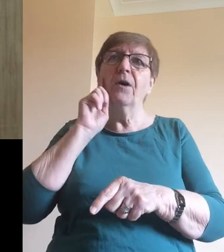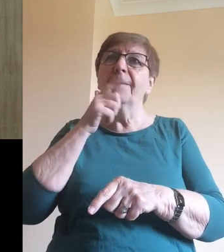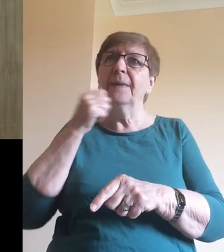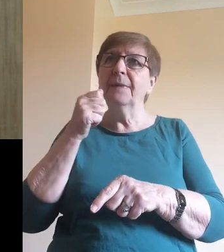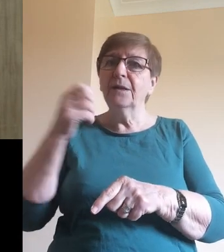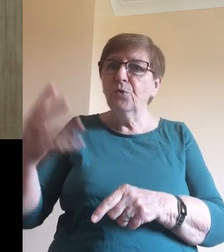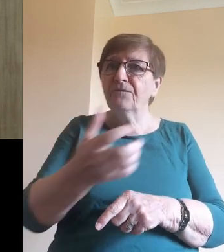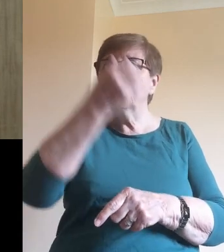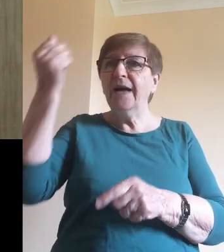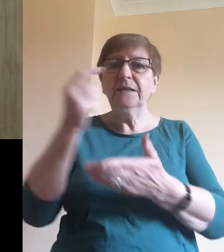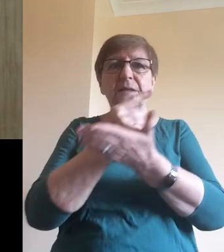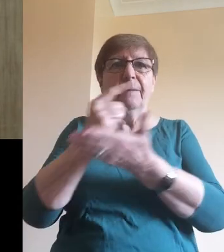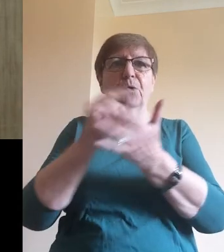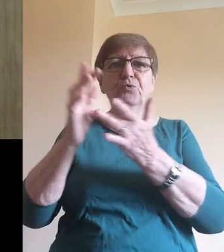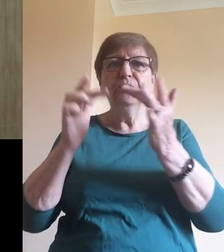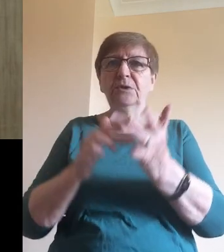part of the kingdom of God.